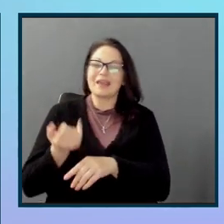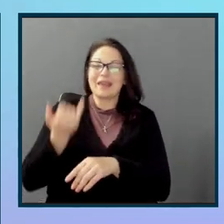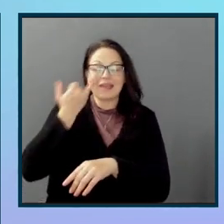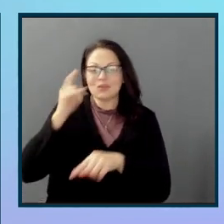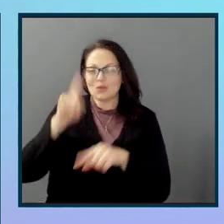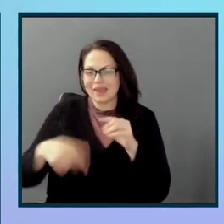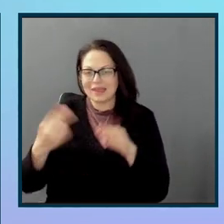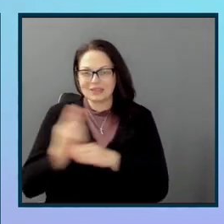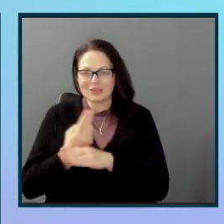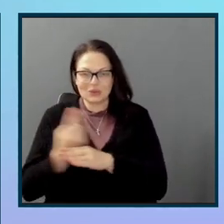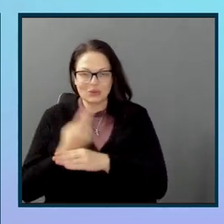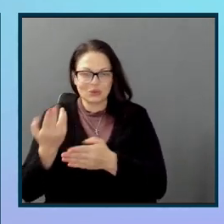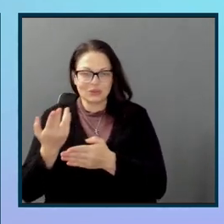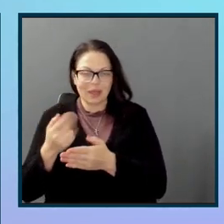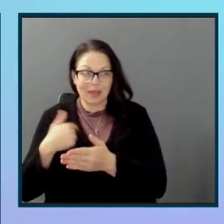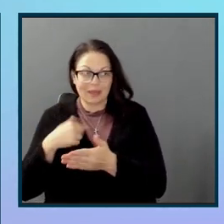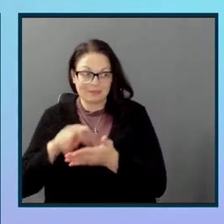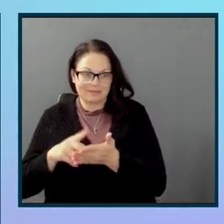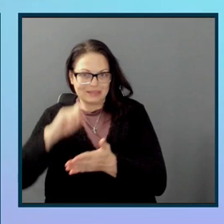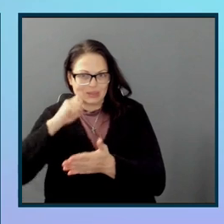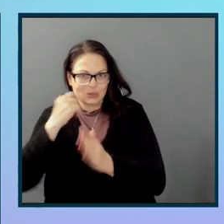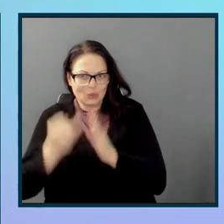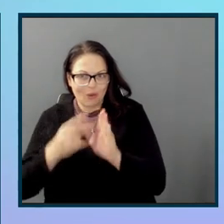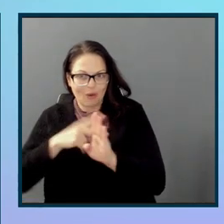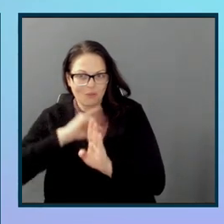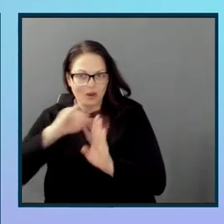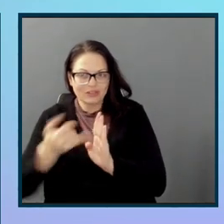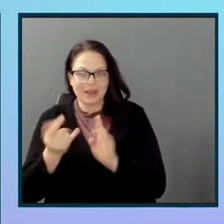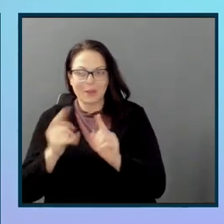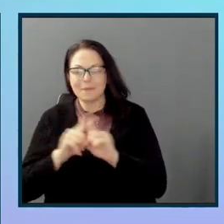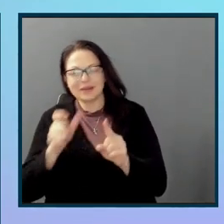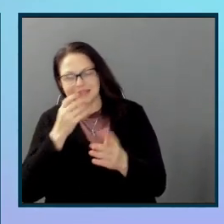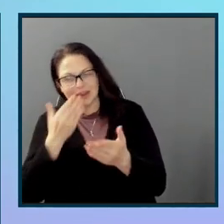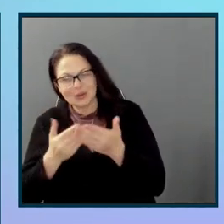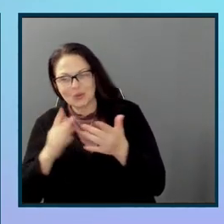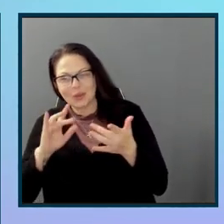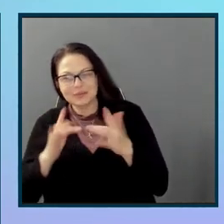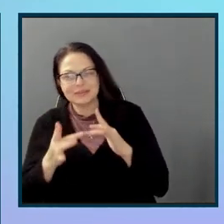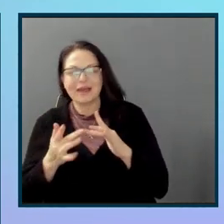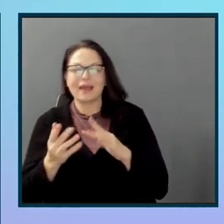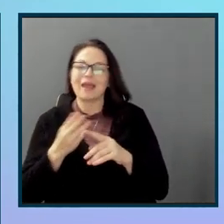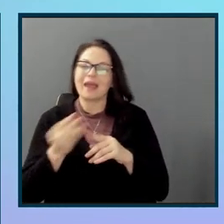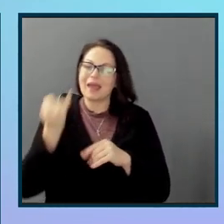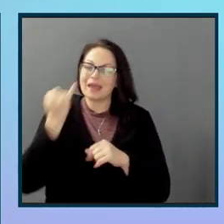unusable, it's a cool art project, but it's not necessarily a great website. And if